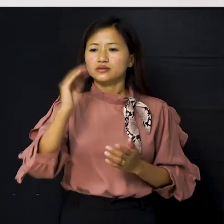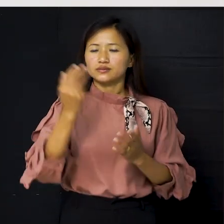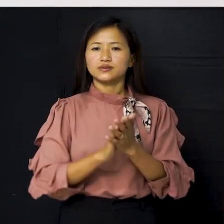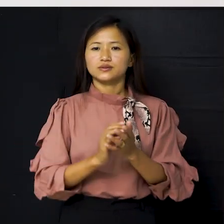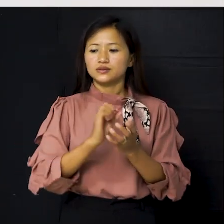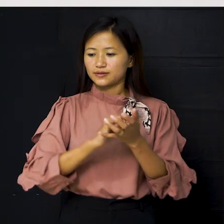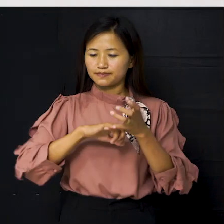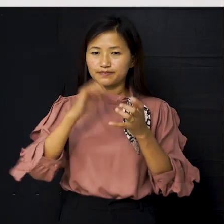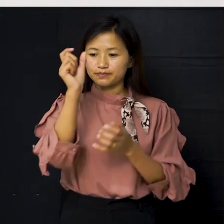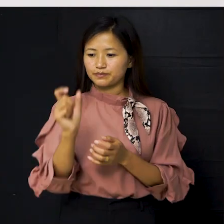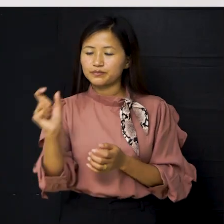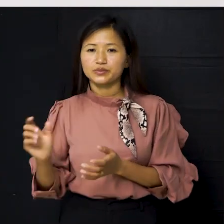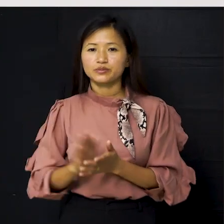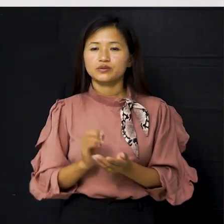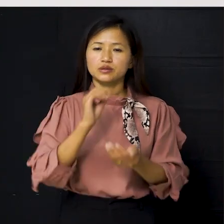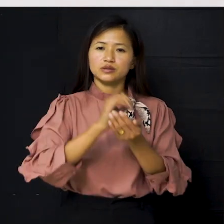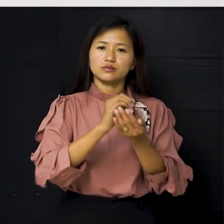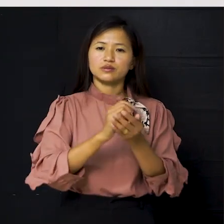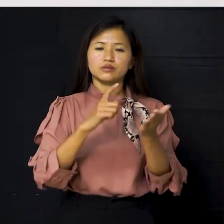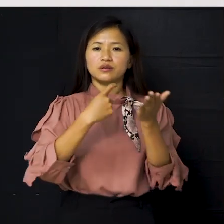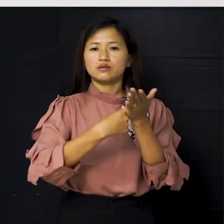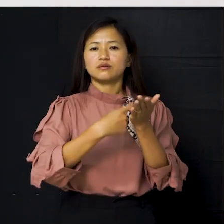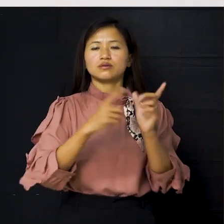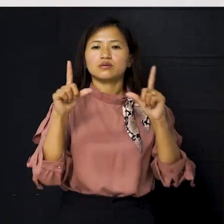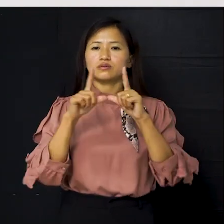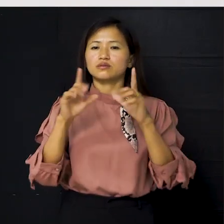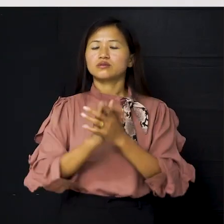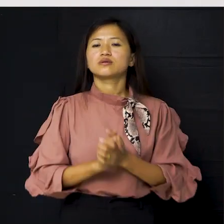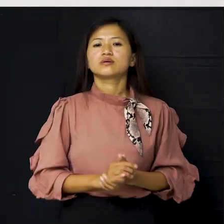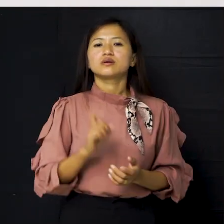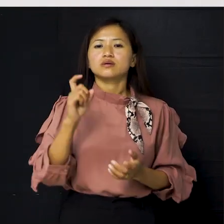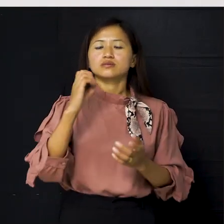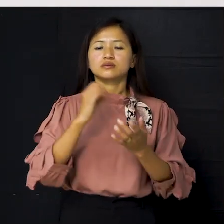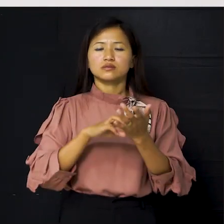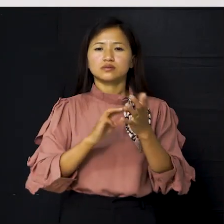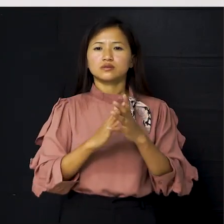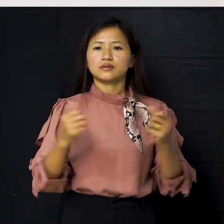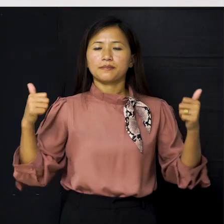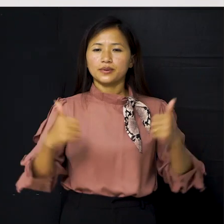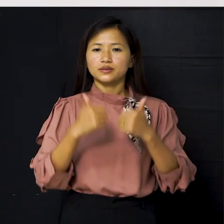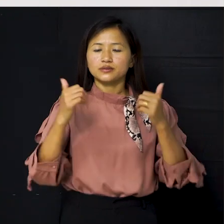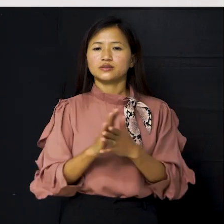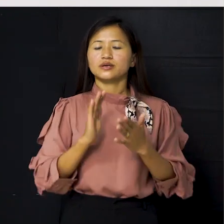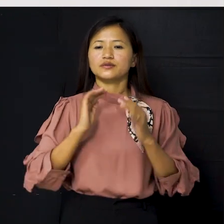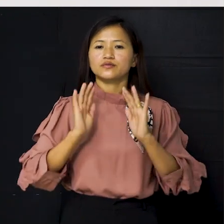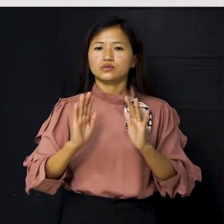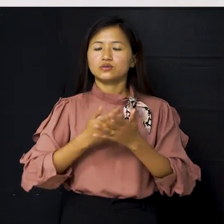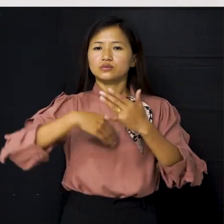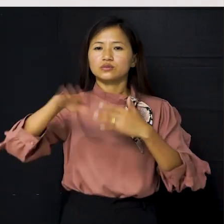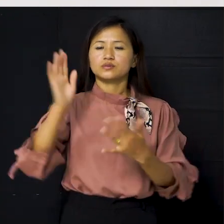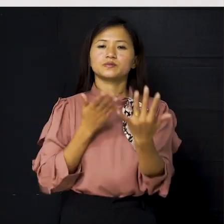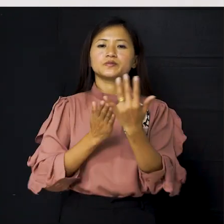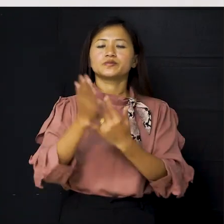who used to keep a record of all the conquests and all the battles that they had to go through. So